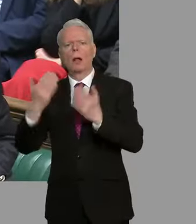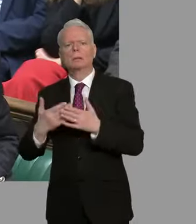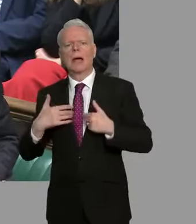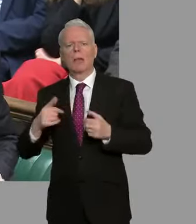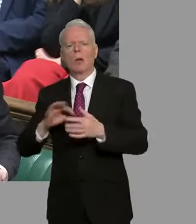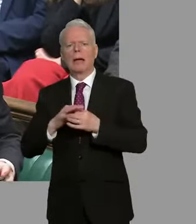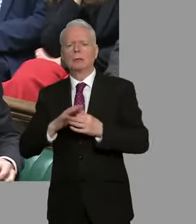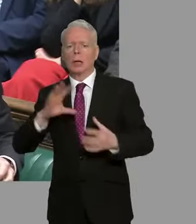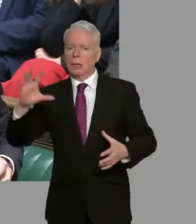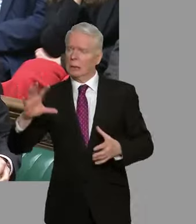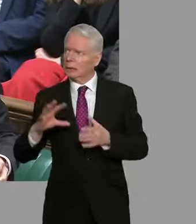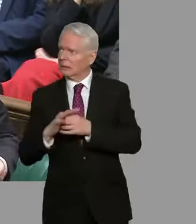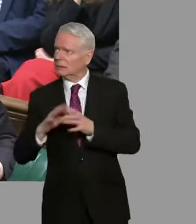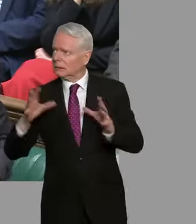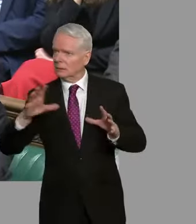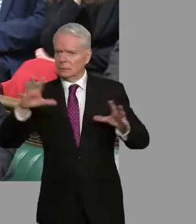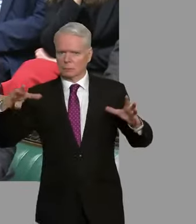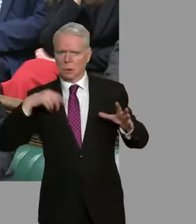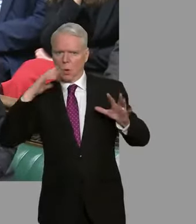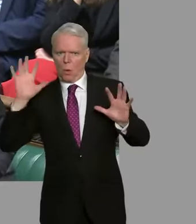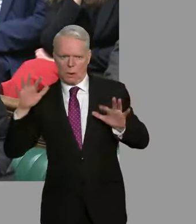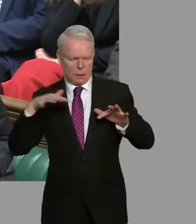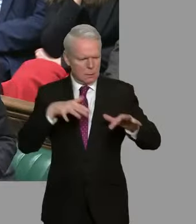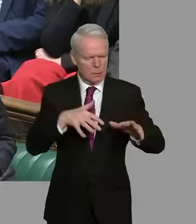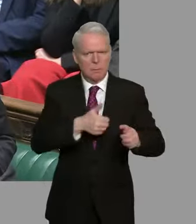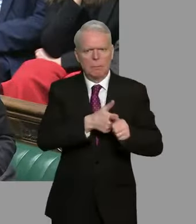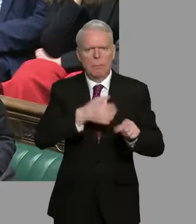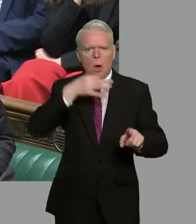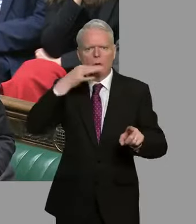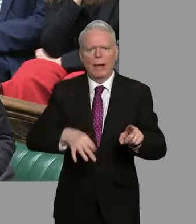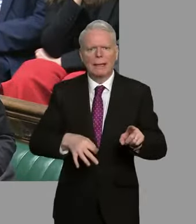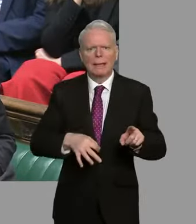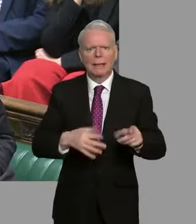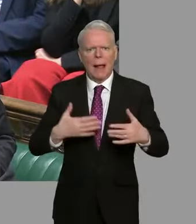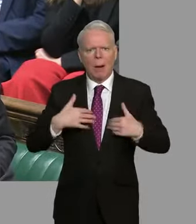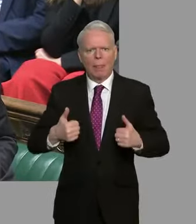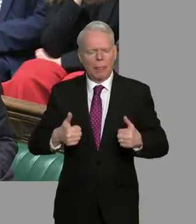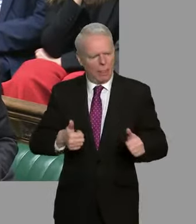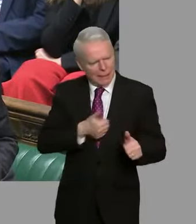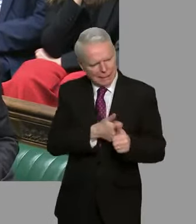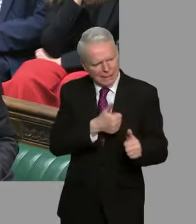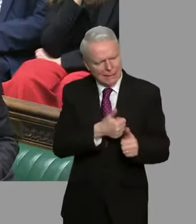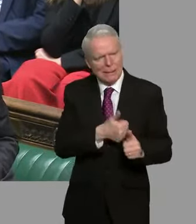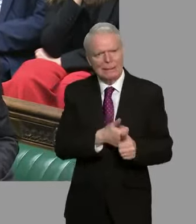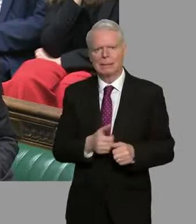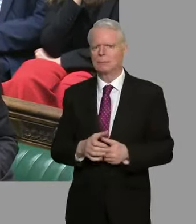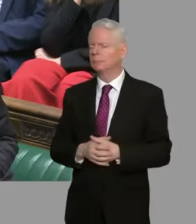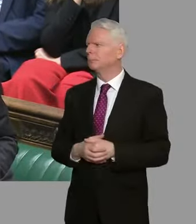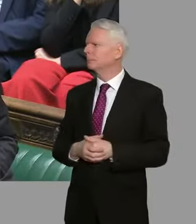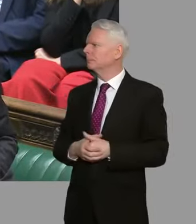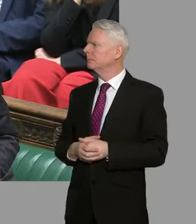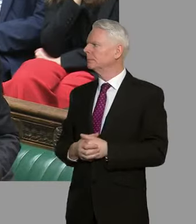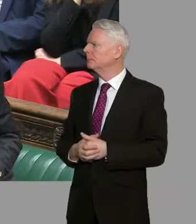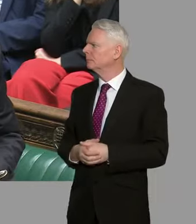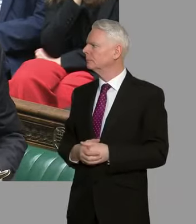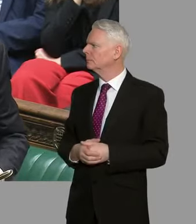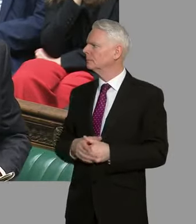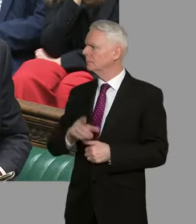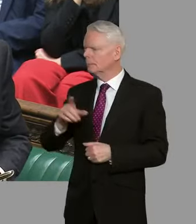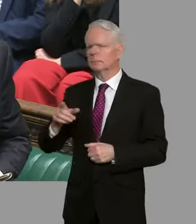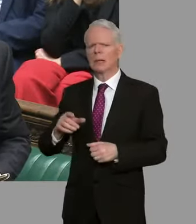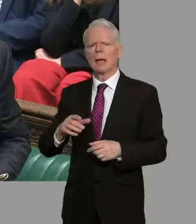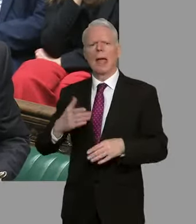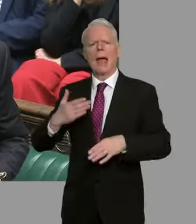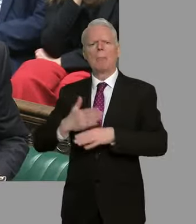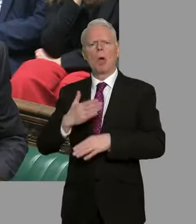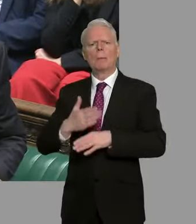gig workers, like those retail assistants employed through apps, with vital rights denied and staff being